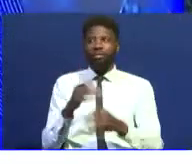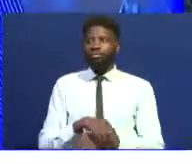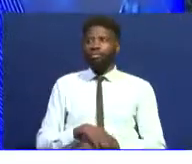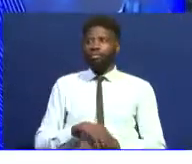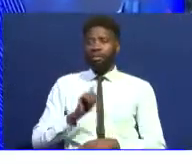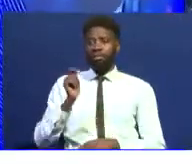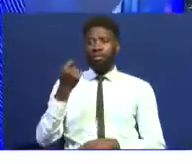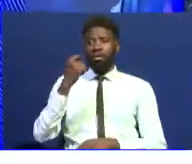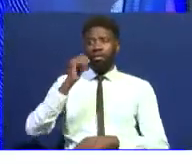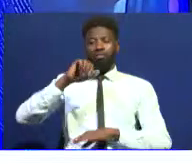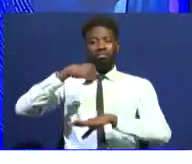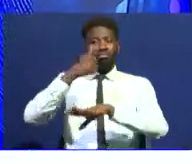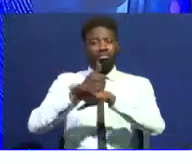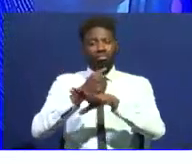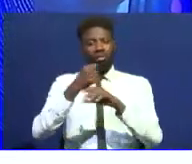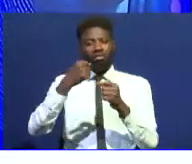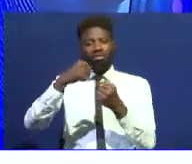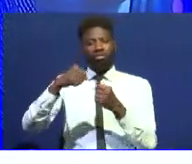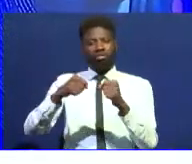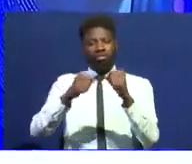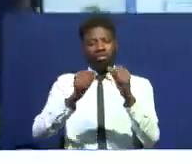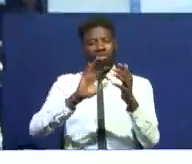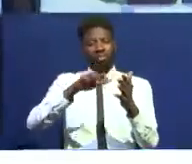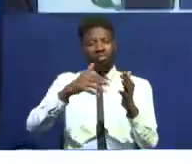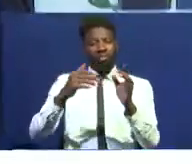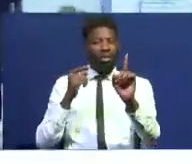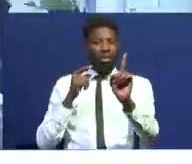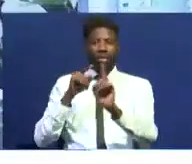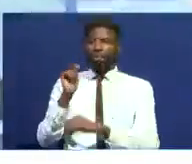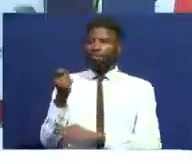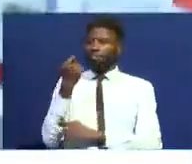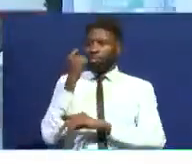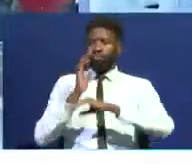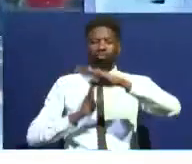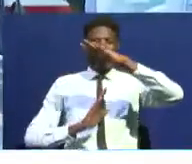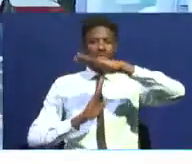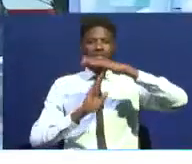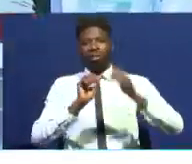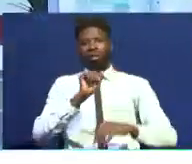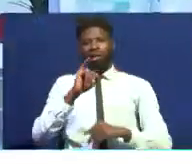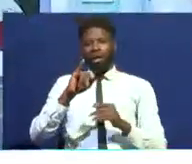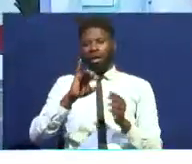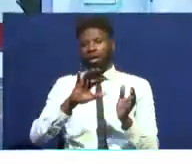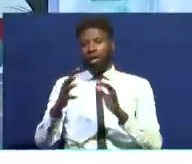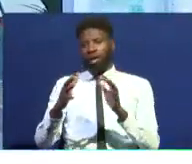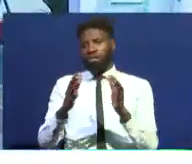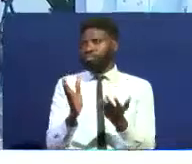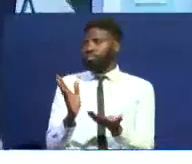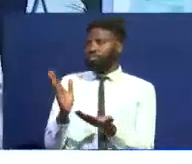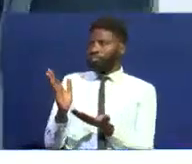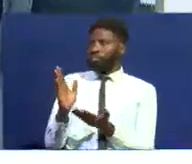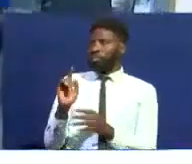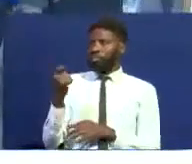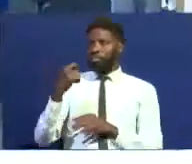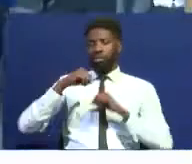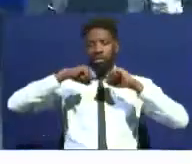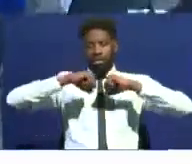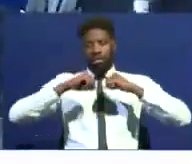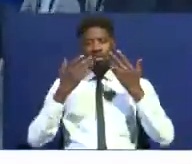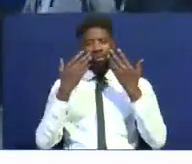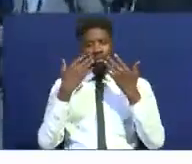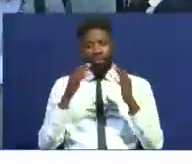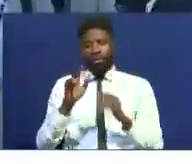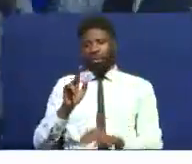Kenya launched a strategy that seeks to position the country as a leader in artificial intelligence. In line with this, the country signed a deal with